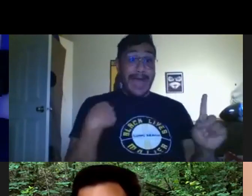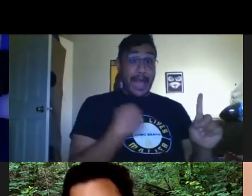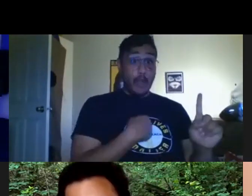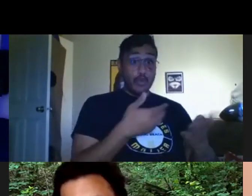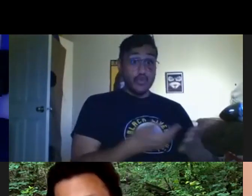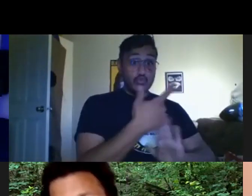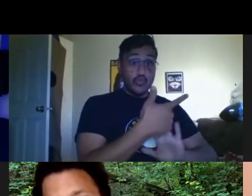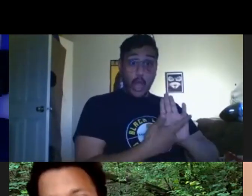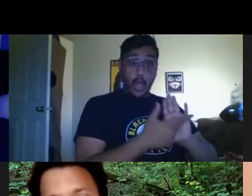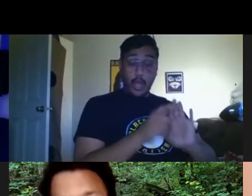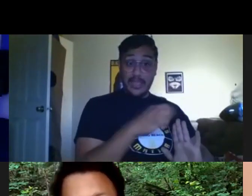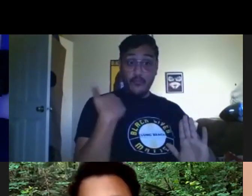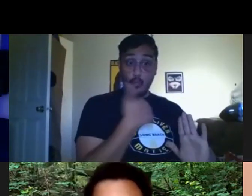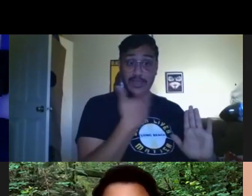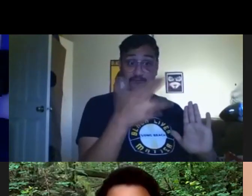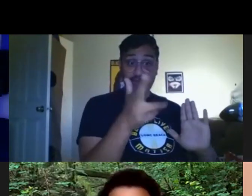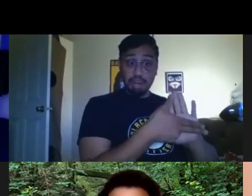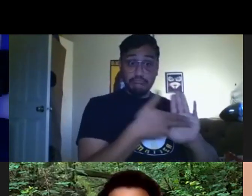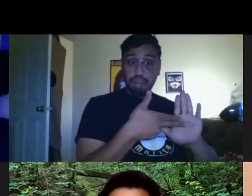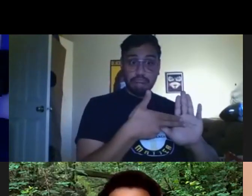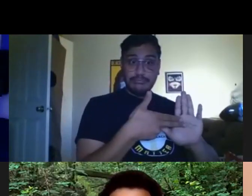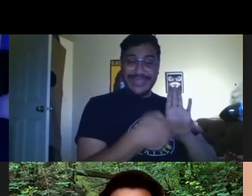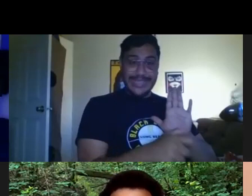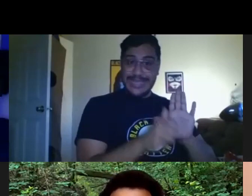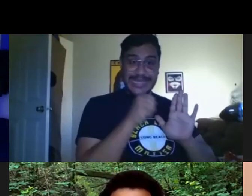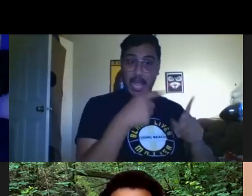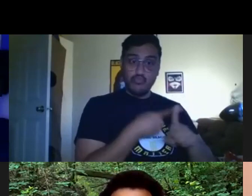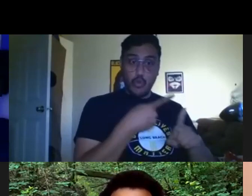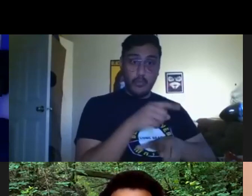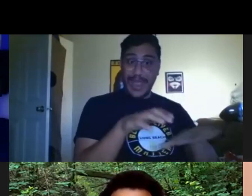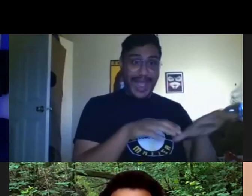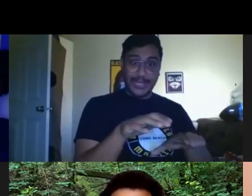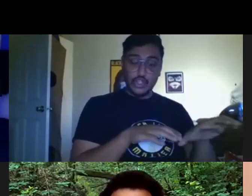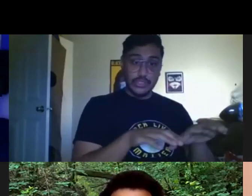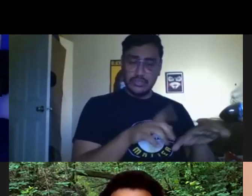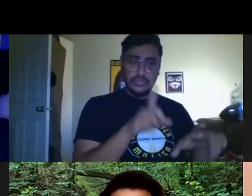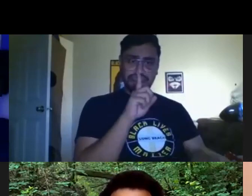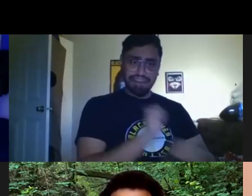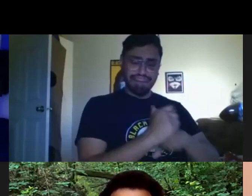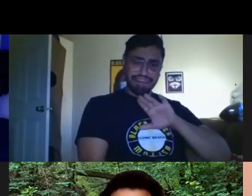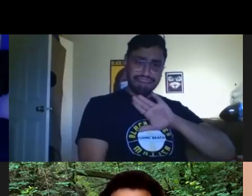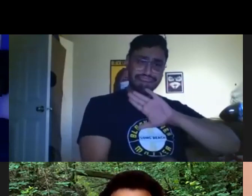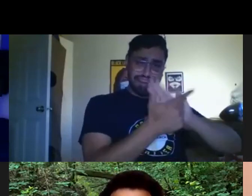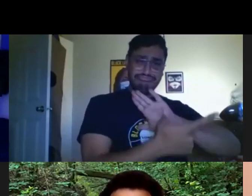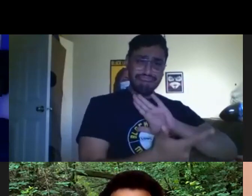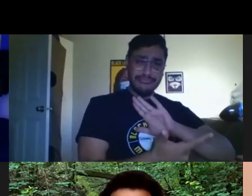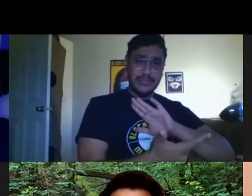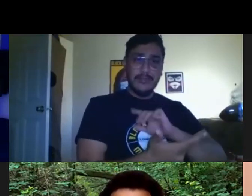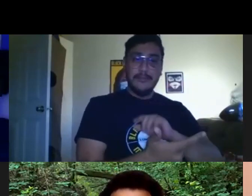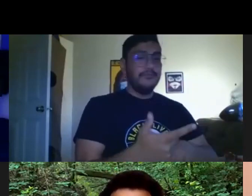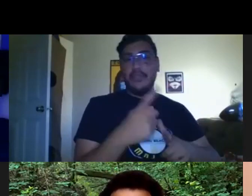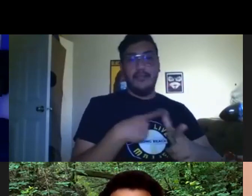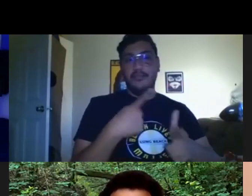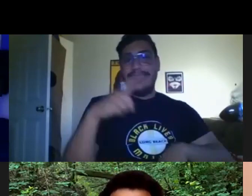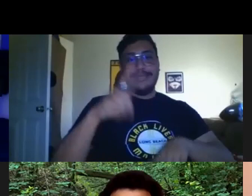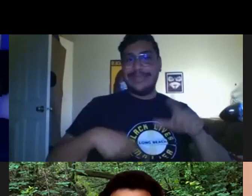deemed to acted inappropriately, out of line with police policy, to be rehired at another agency.